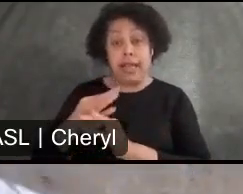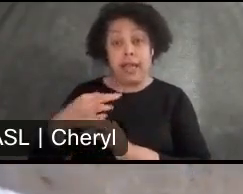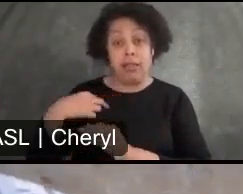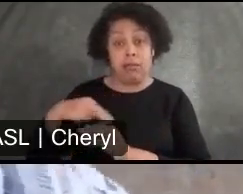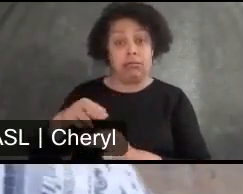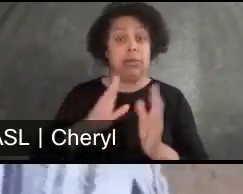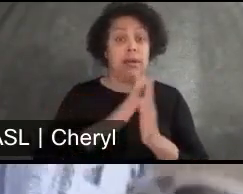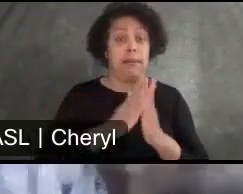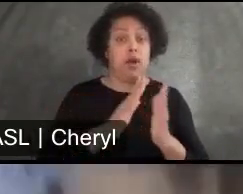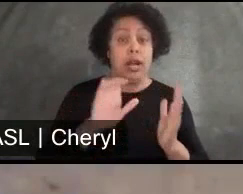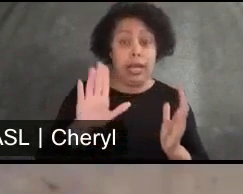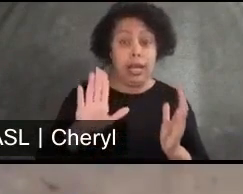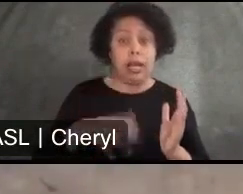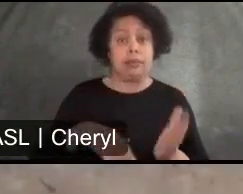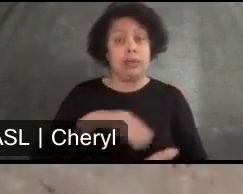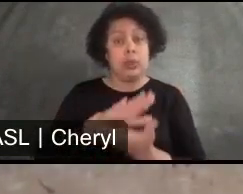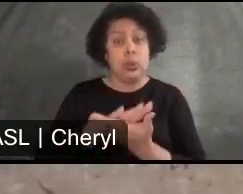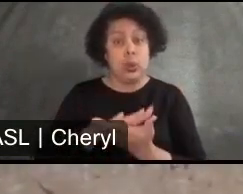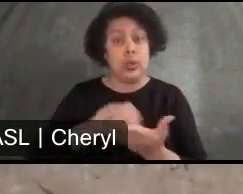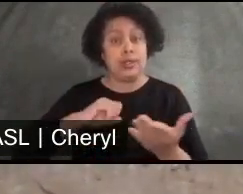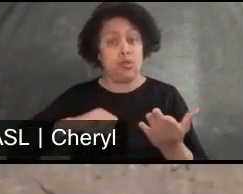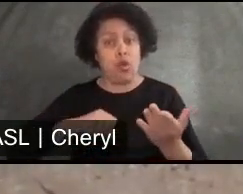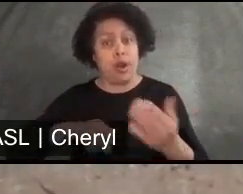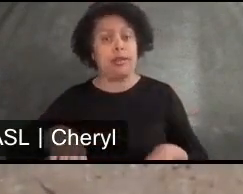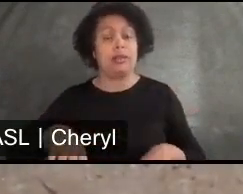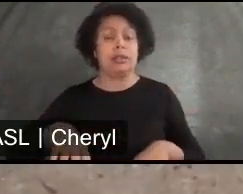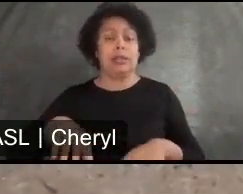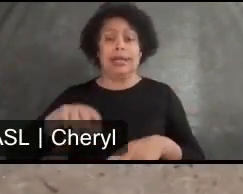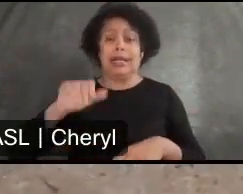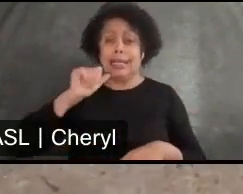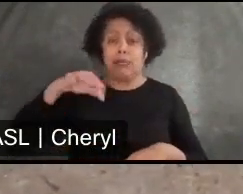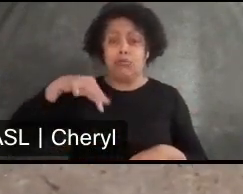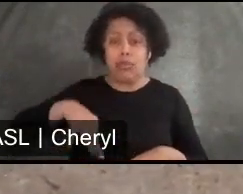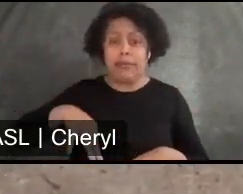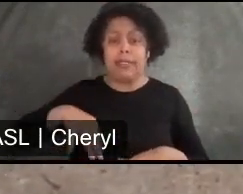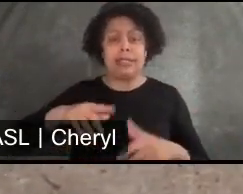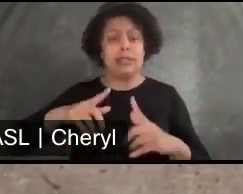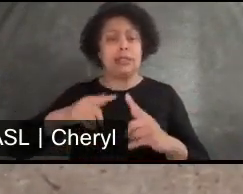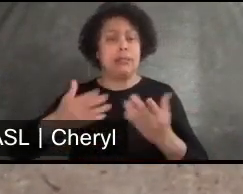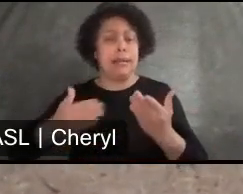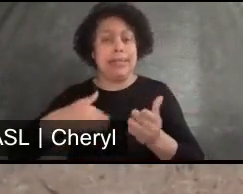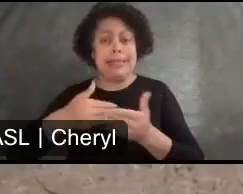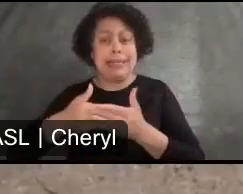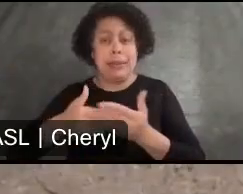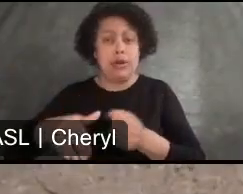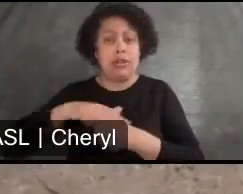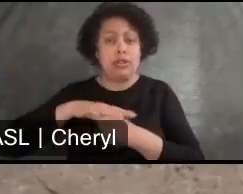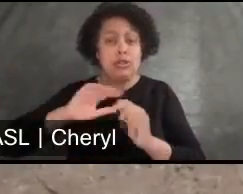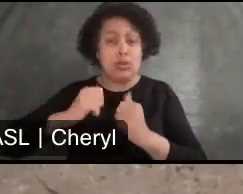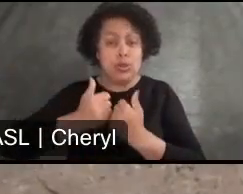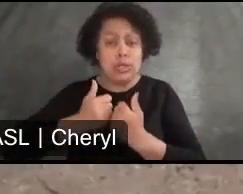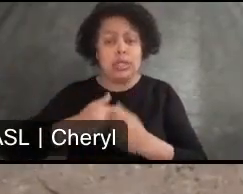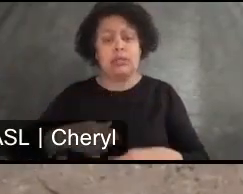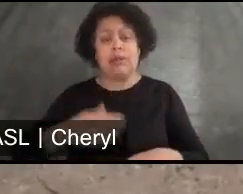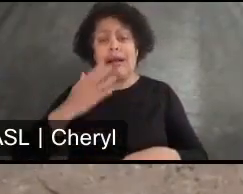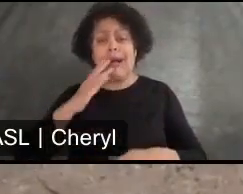your school or sorority, a nonprofit that you have connections with, maybe a neighborhood association, or a hotline that you can